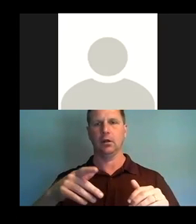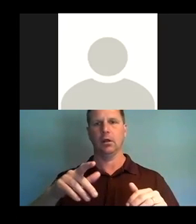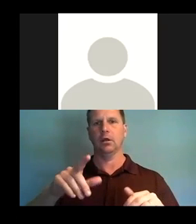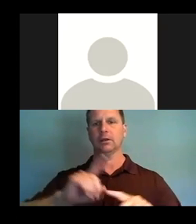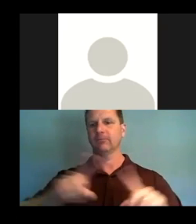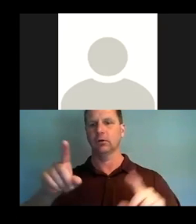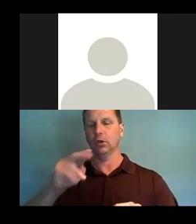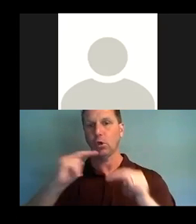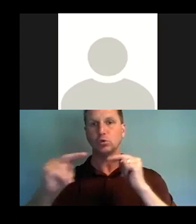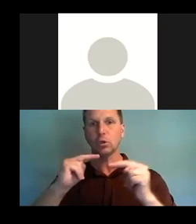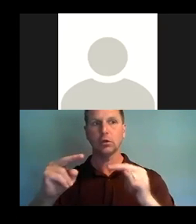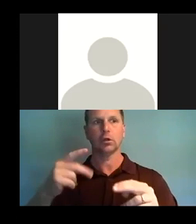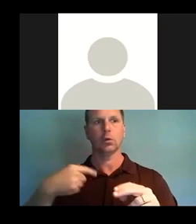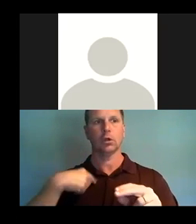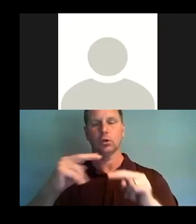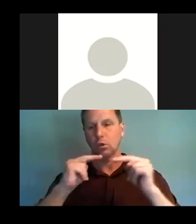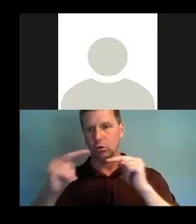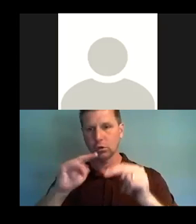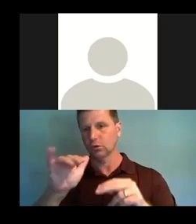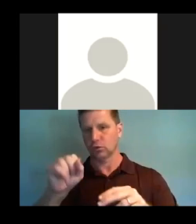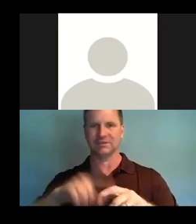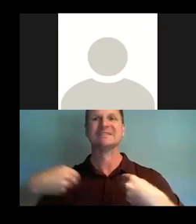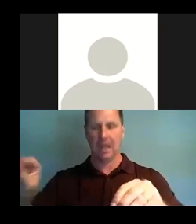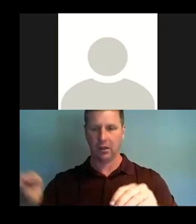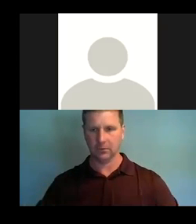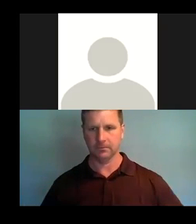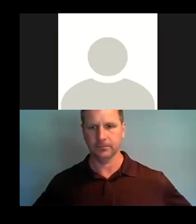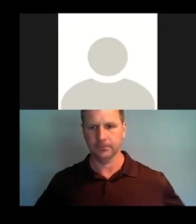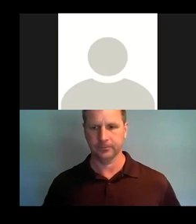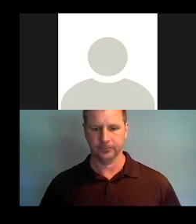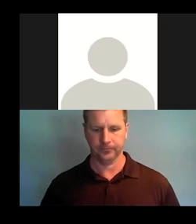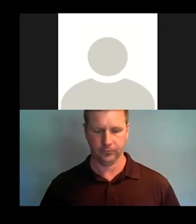exclusive negotiations where we're negotiating just to sell something.